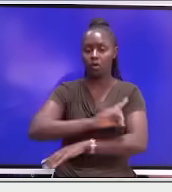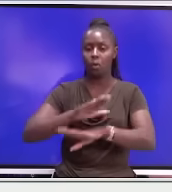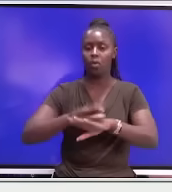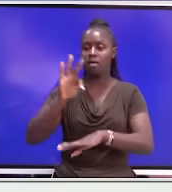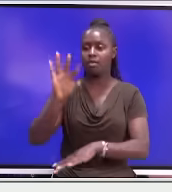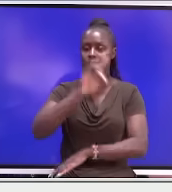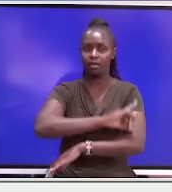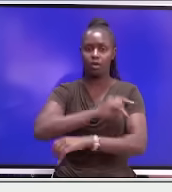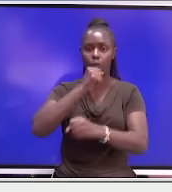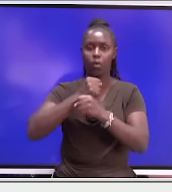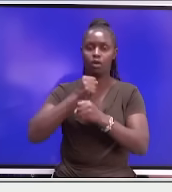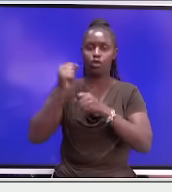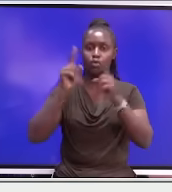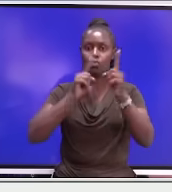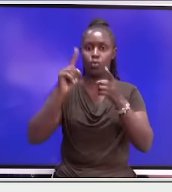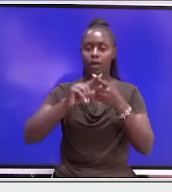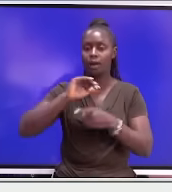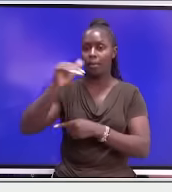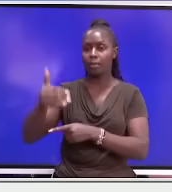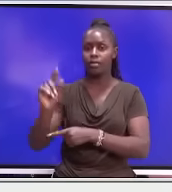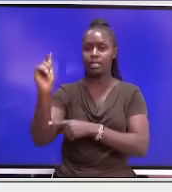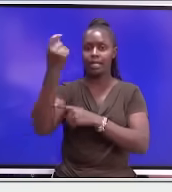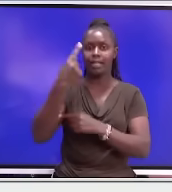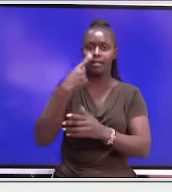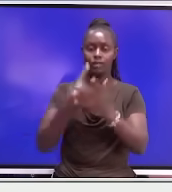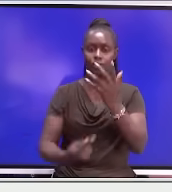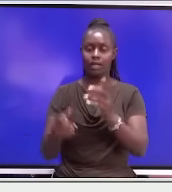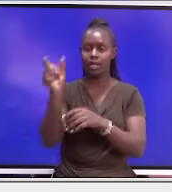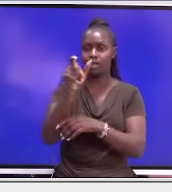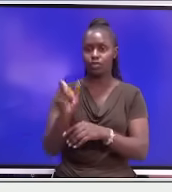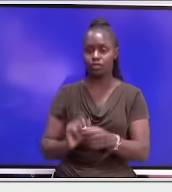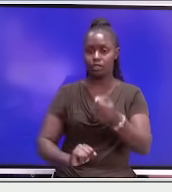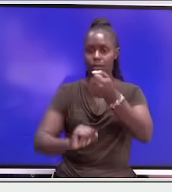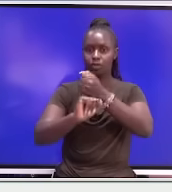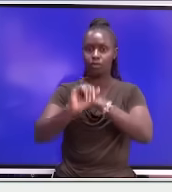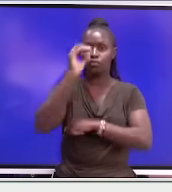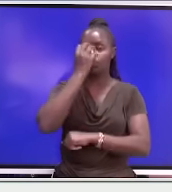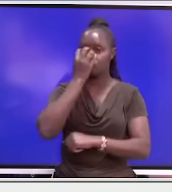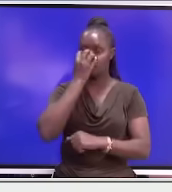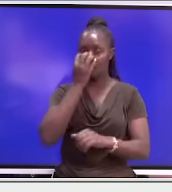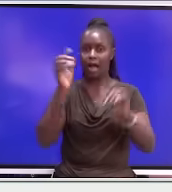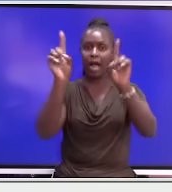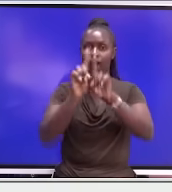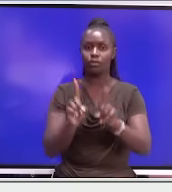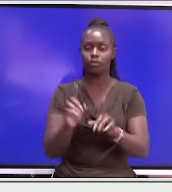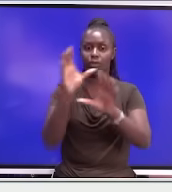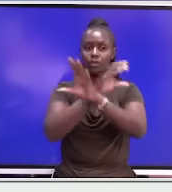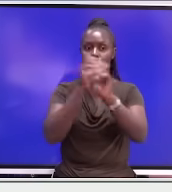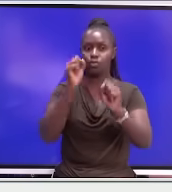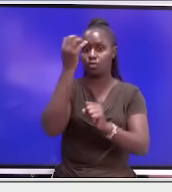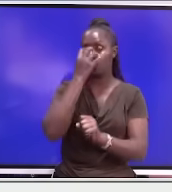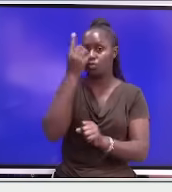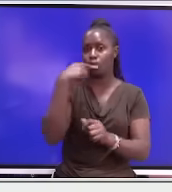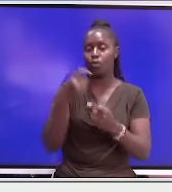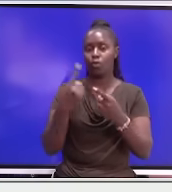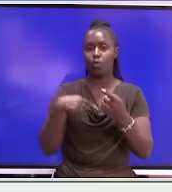tour that is in the populous region, said that the region is firmly behind President William Ruto. And President William Ruto, who was